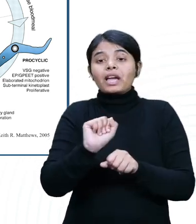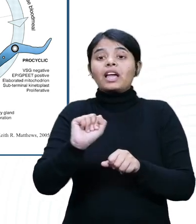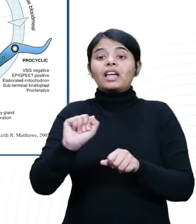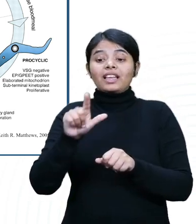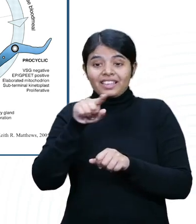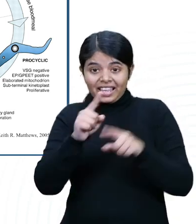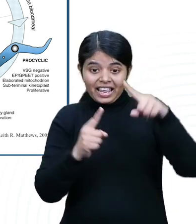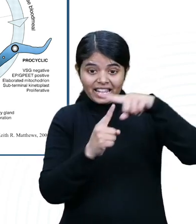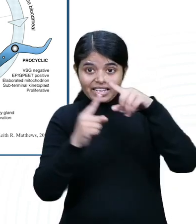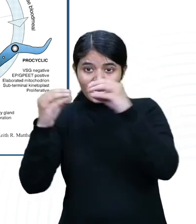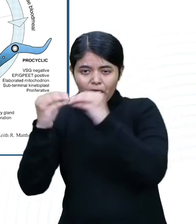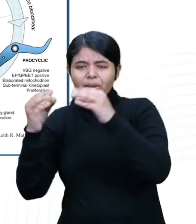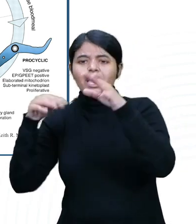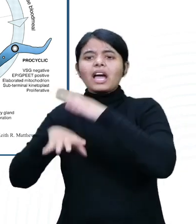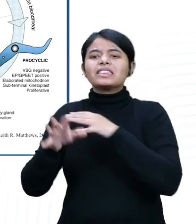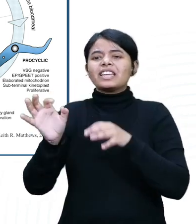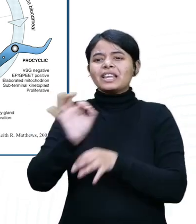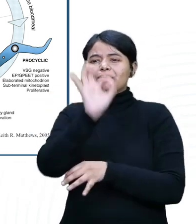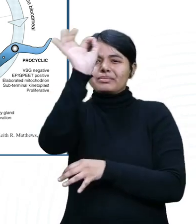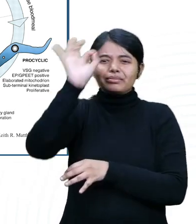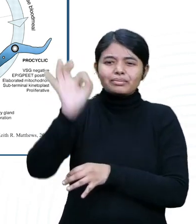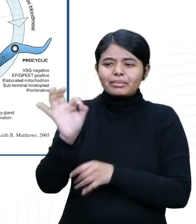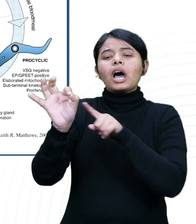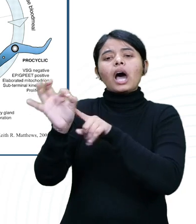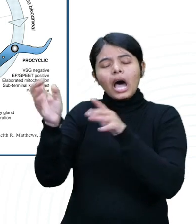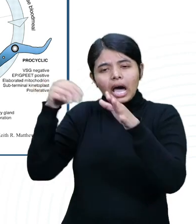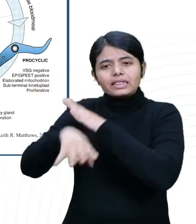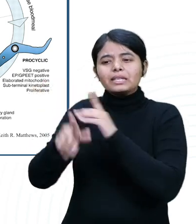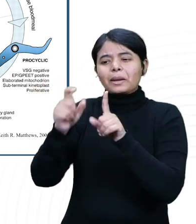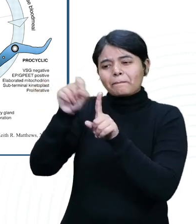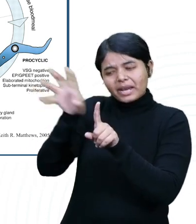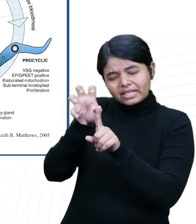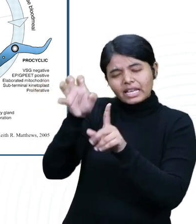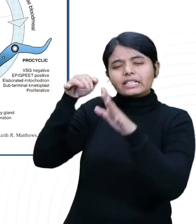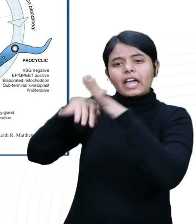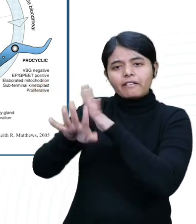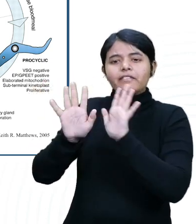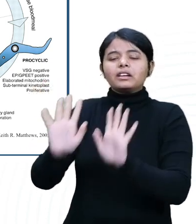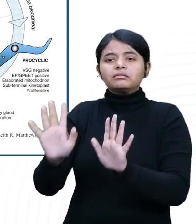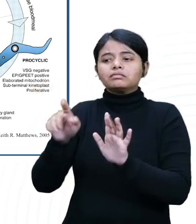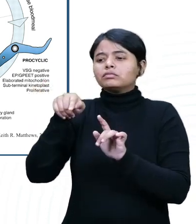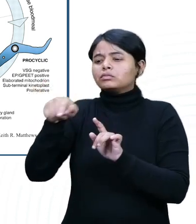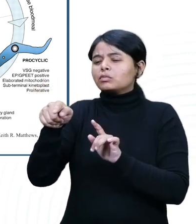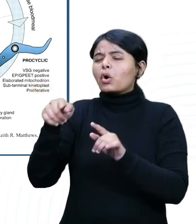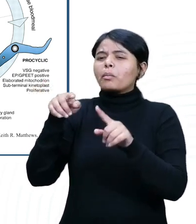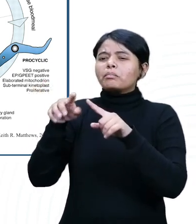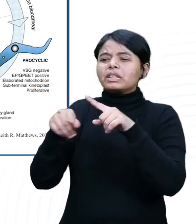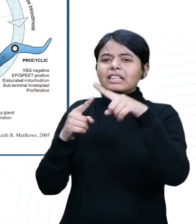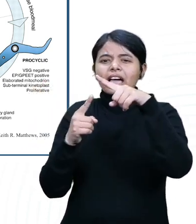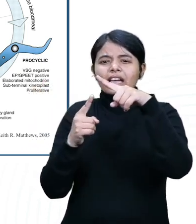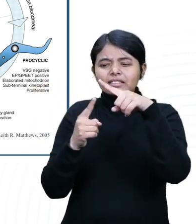brucei has two life stages, and the vector of Trypanosoma brucei is a fly called CC fly.